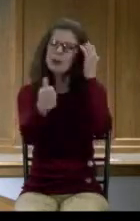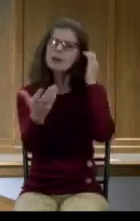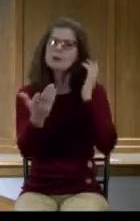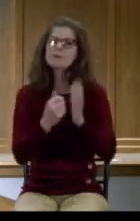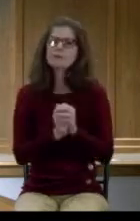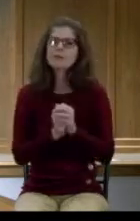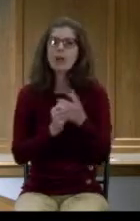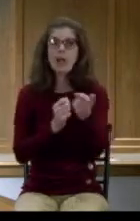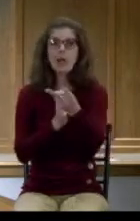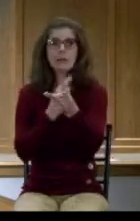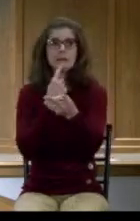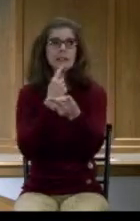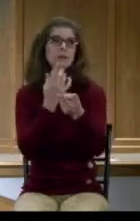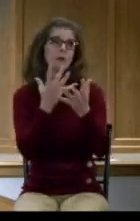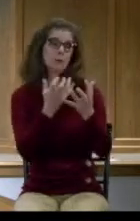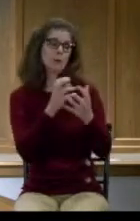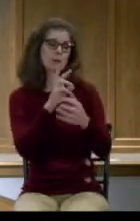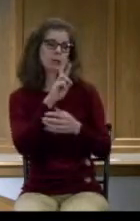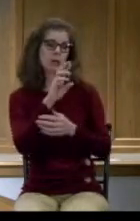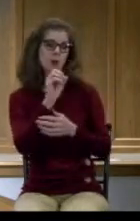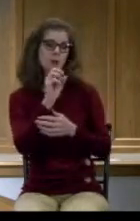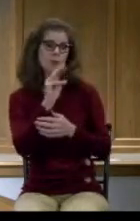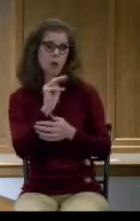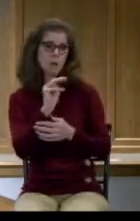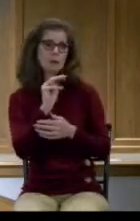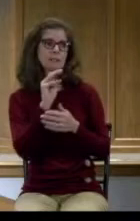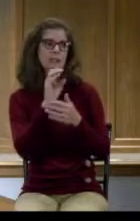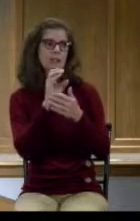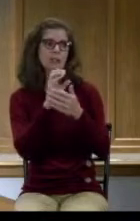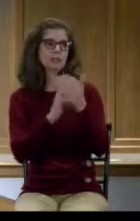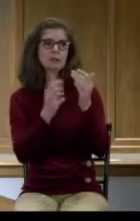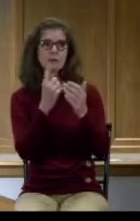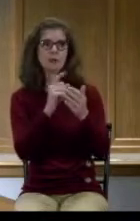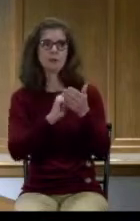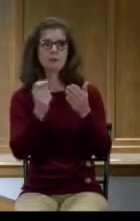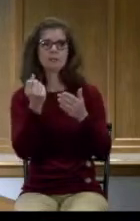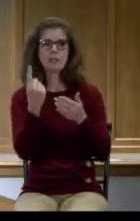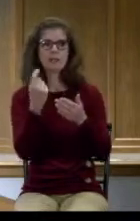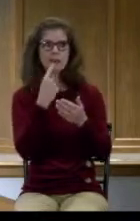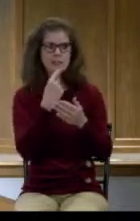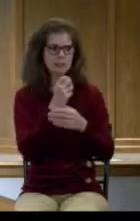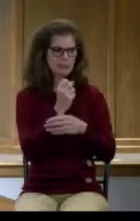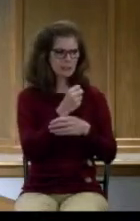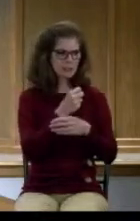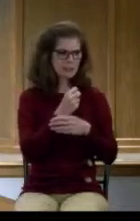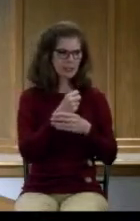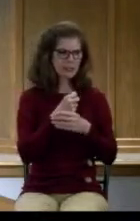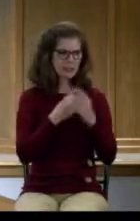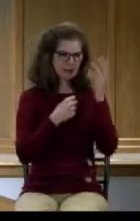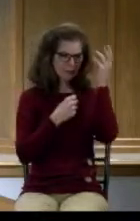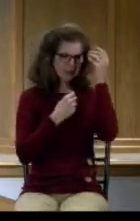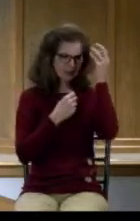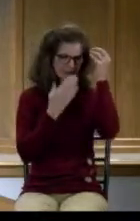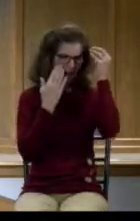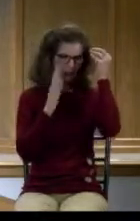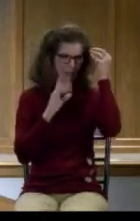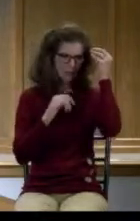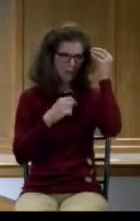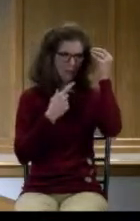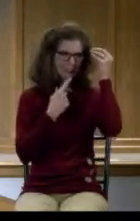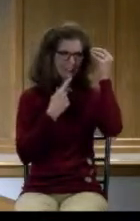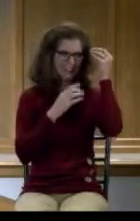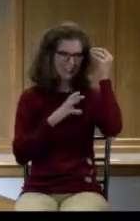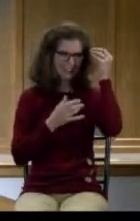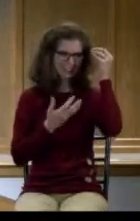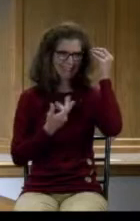they said, well, we actually want Romans 1:11. And I was like, oh, yeah, Romans 1:11. And in my head, I'm like, I have no idea what Romans 1:11